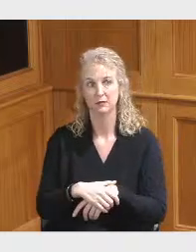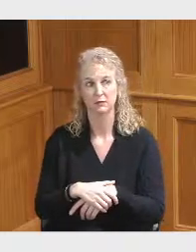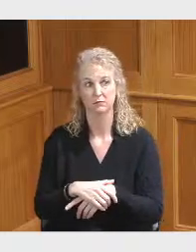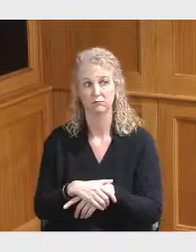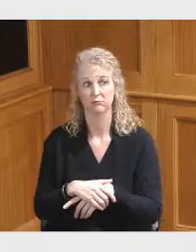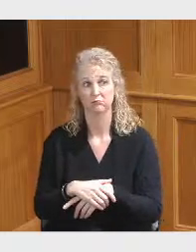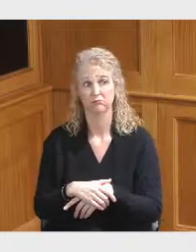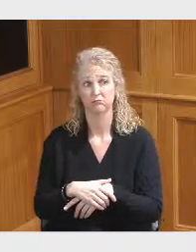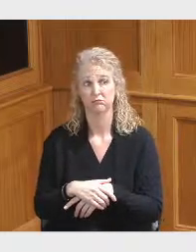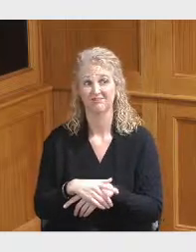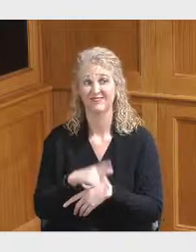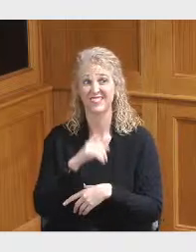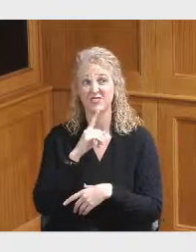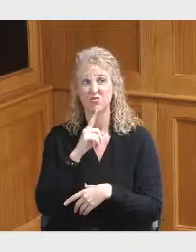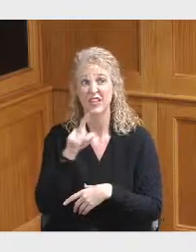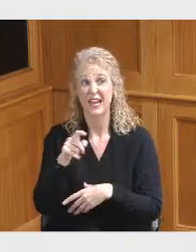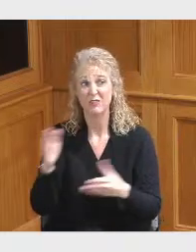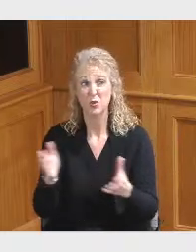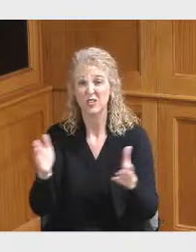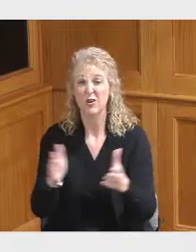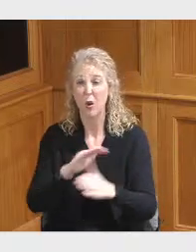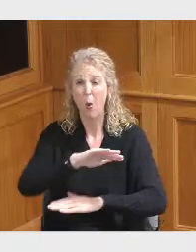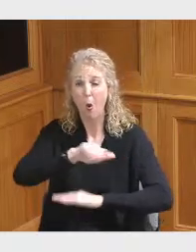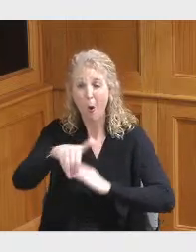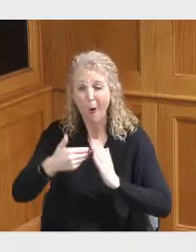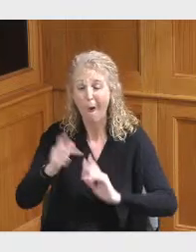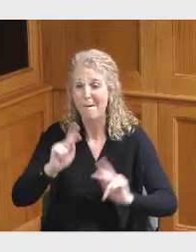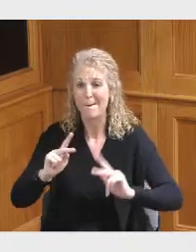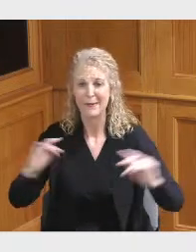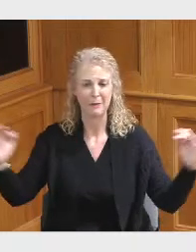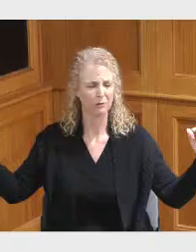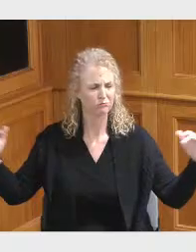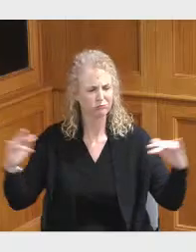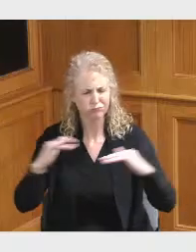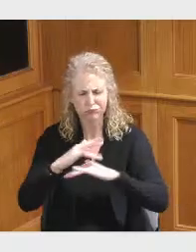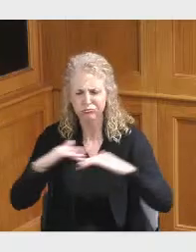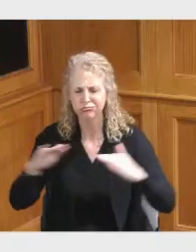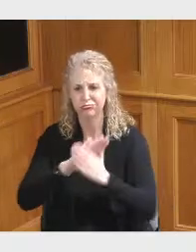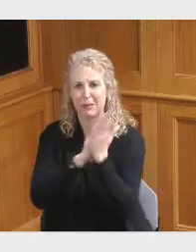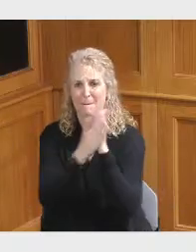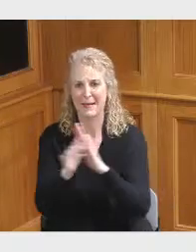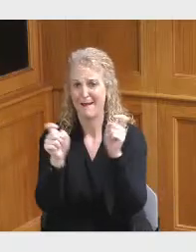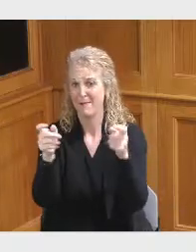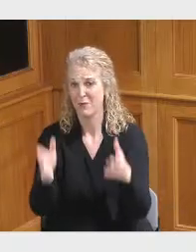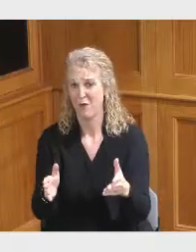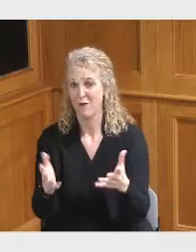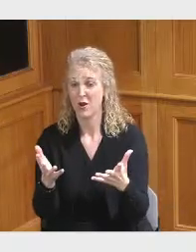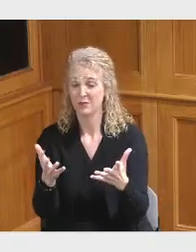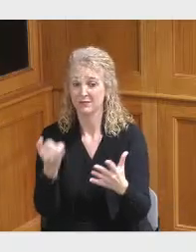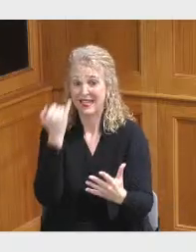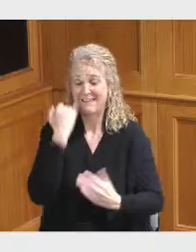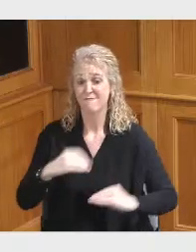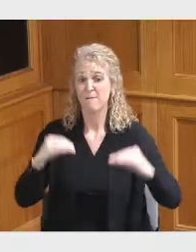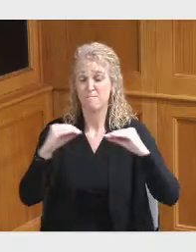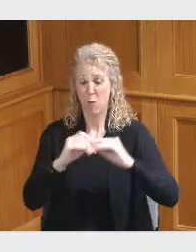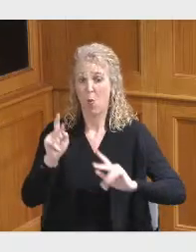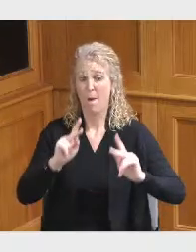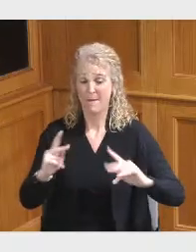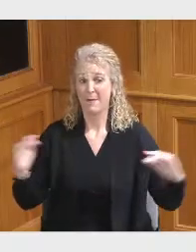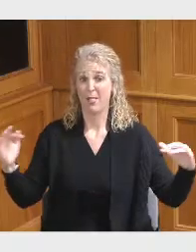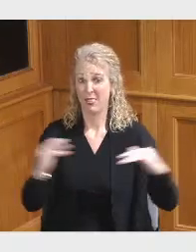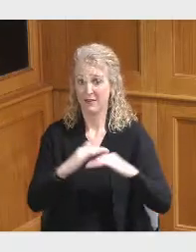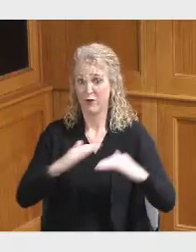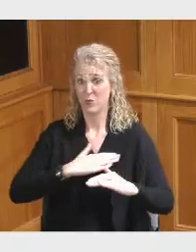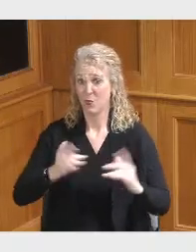it is vital to encourage all backgrounds of people to become living donors. A more diverse donor registry increases the likelihood